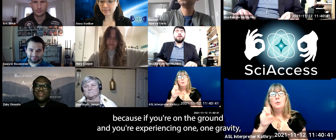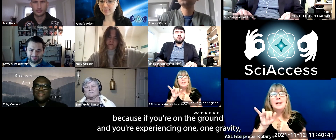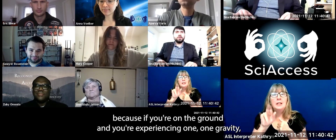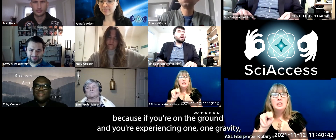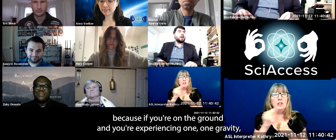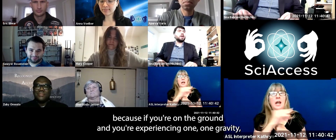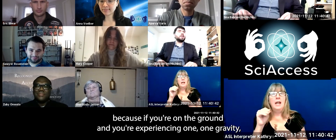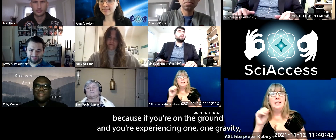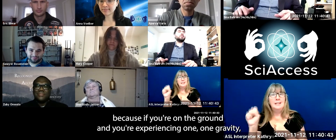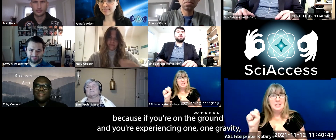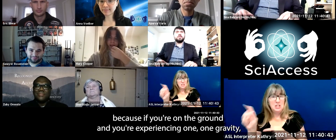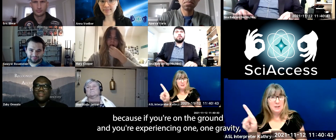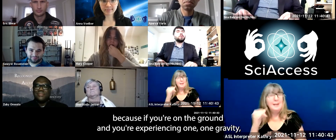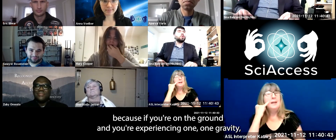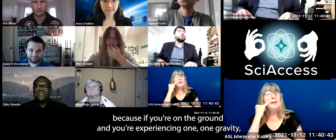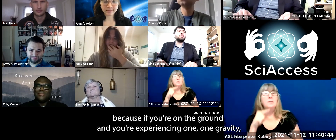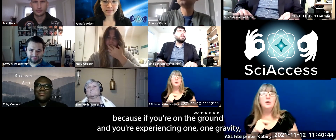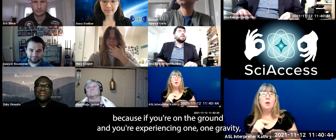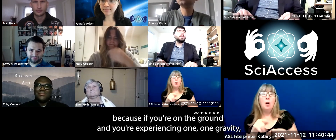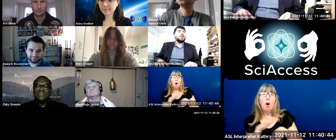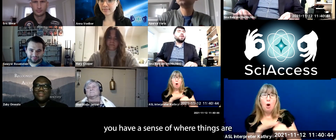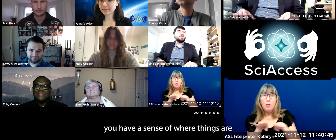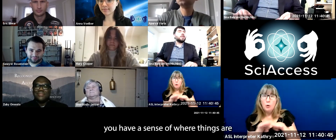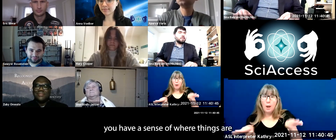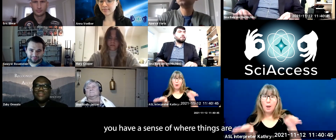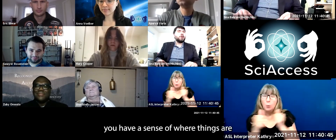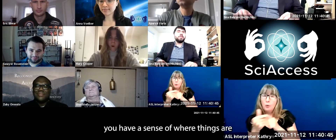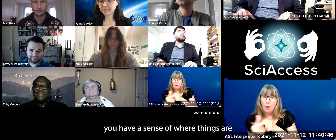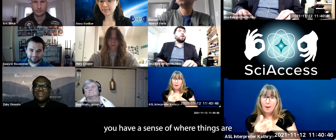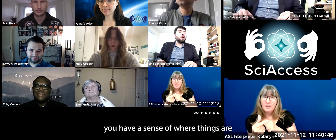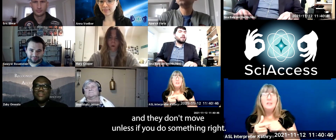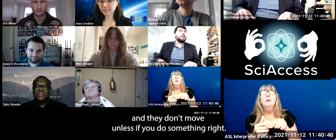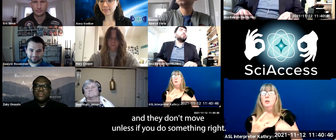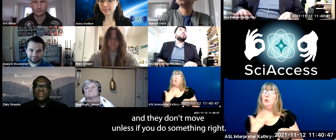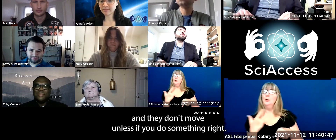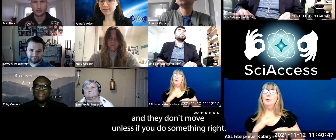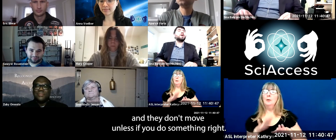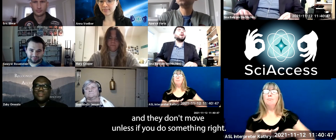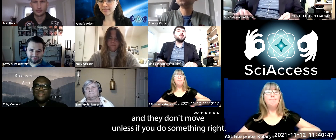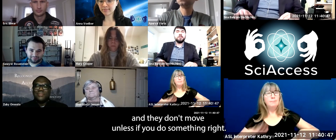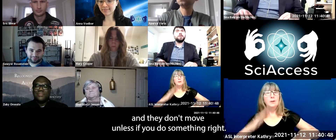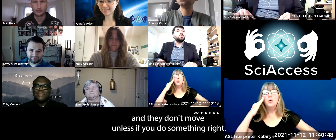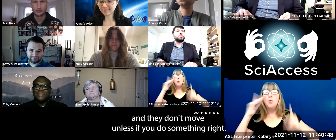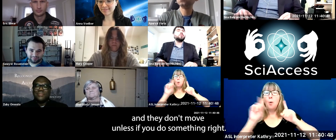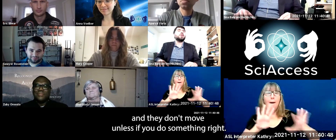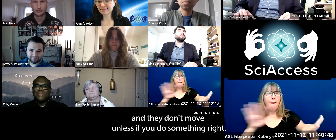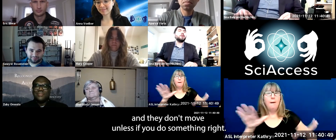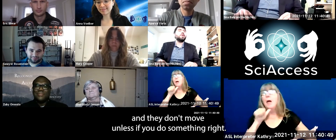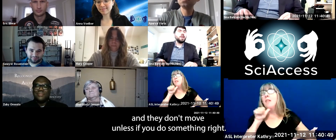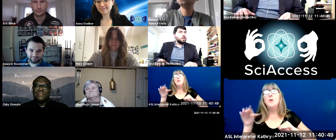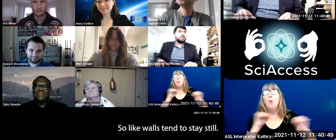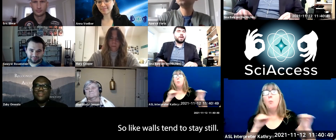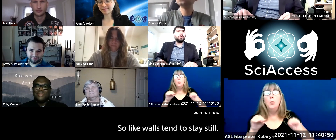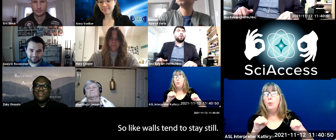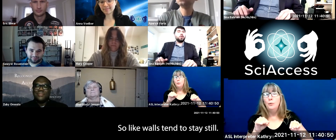on the ground and you're experiencing one gravity, you have a sense of where things are and they don't move unless if you do something,